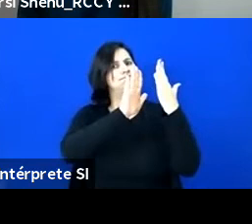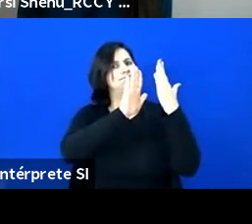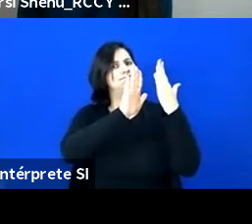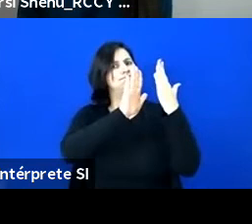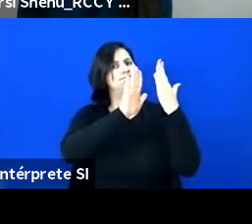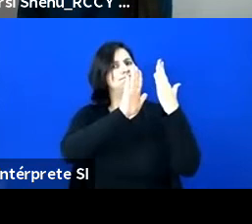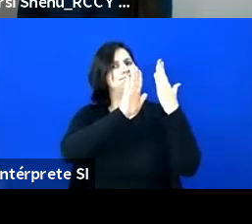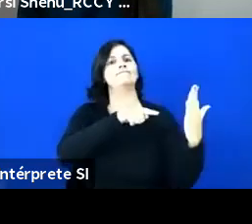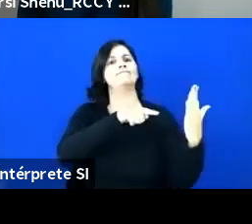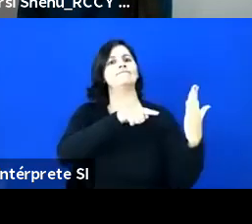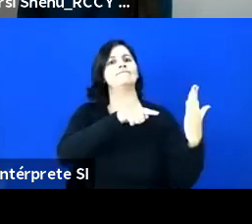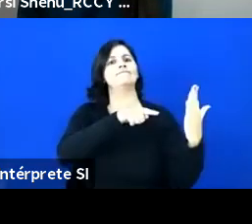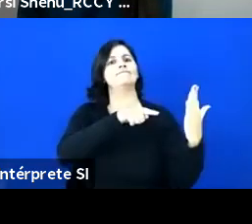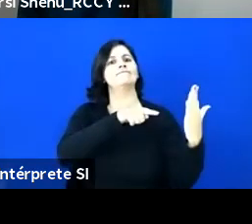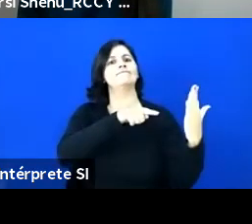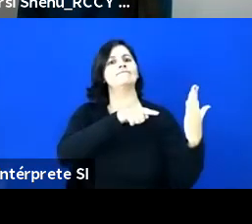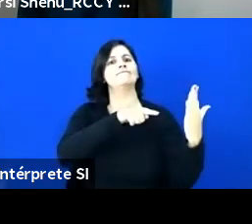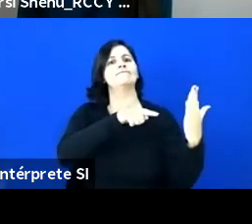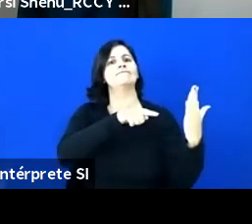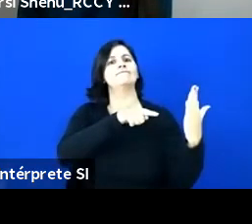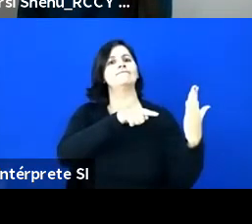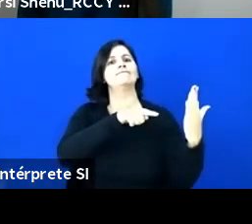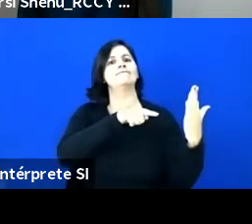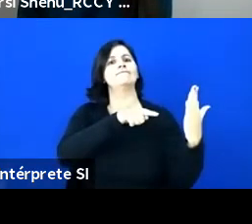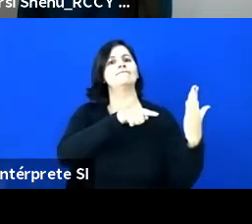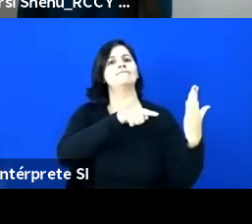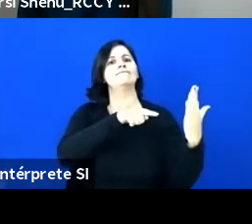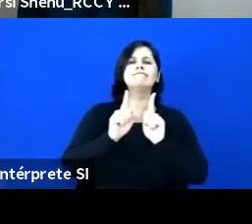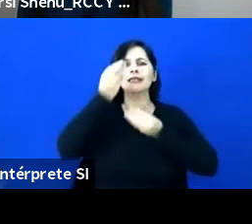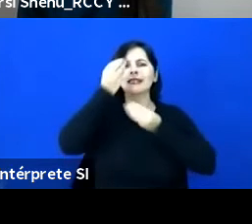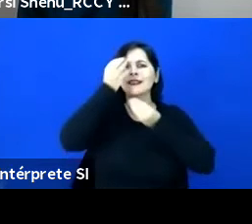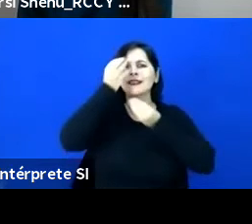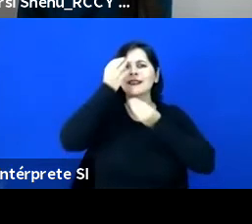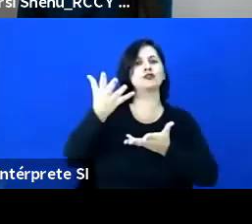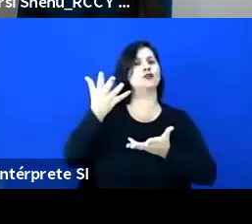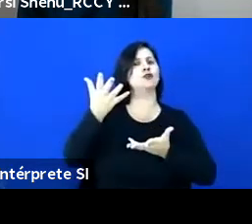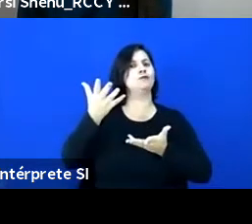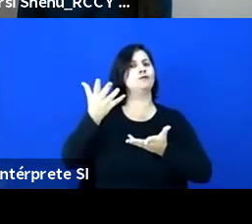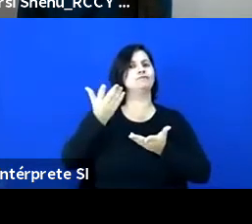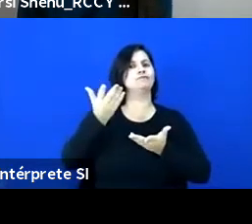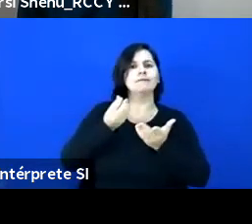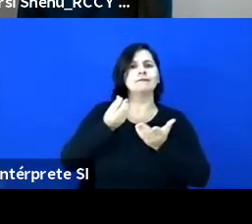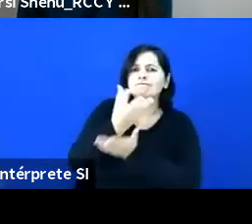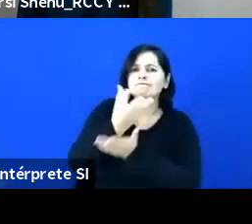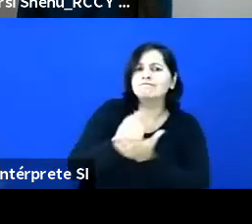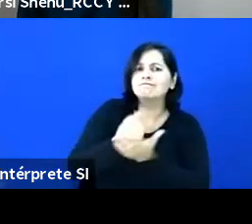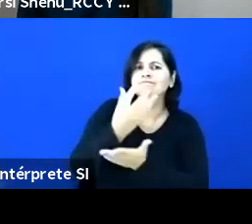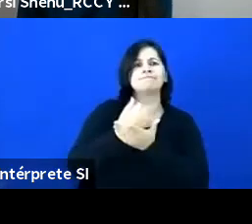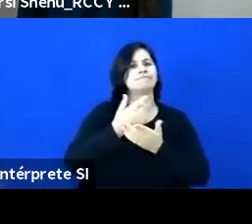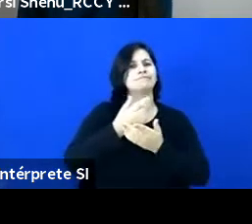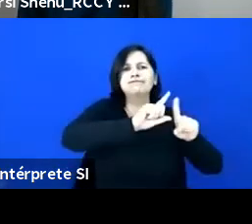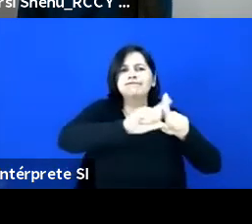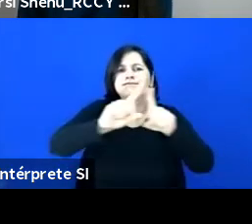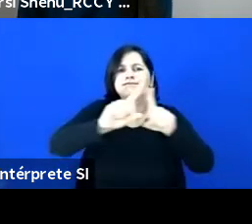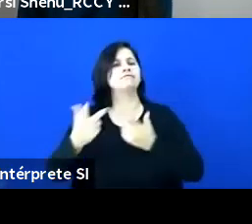although it's in Portuguese, we have been holding the first digital exhibition that is Mozambique Under Gender Lens. That is an exhibition